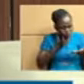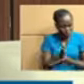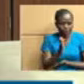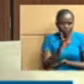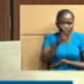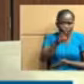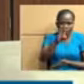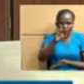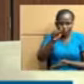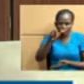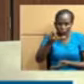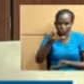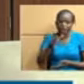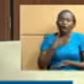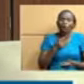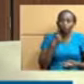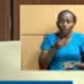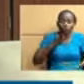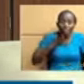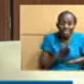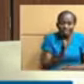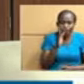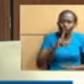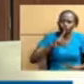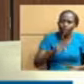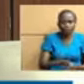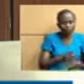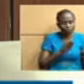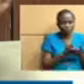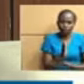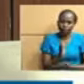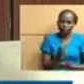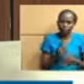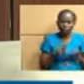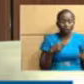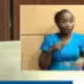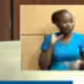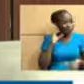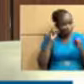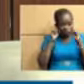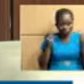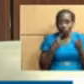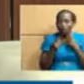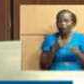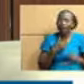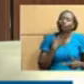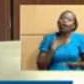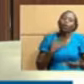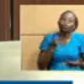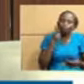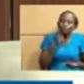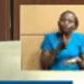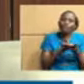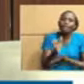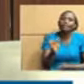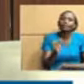I want to see reality. But when you talk about real, even when I've not read His Excellency's book, I want this reality, where you